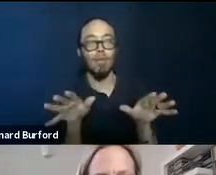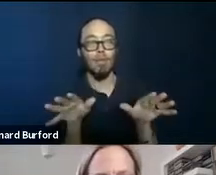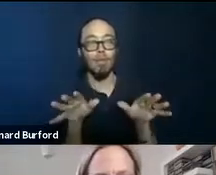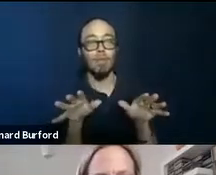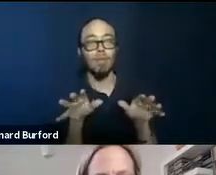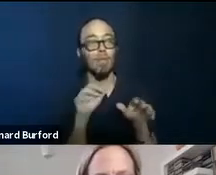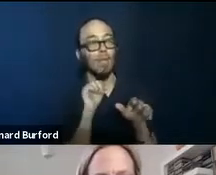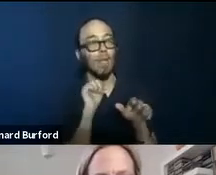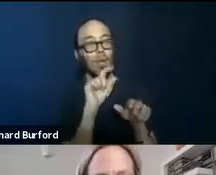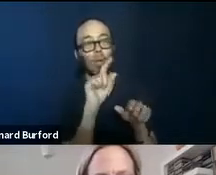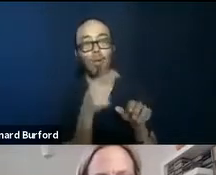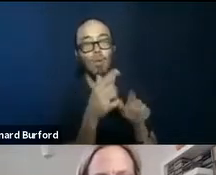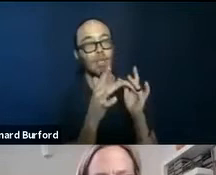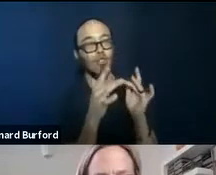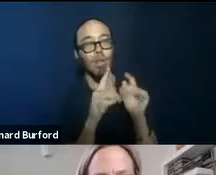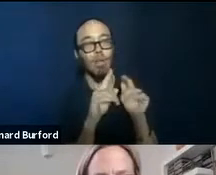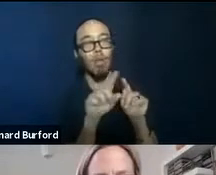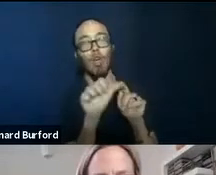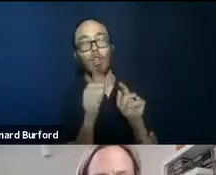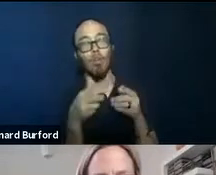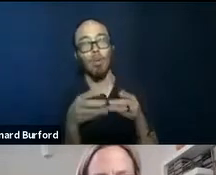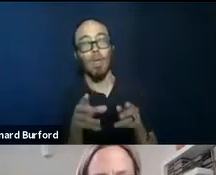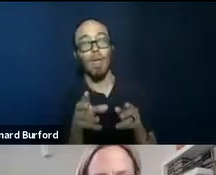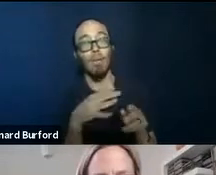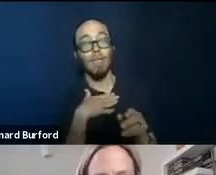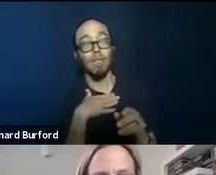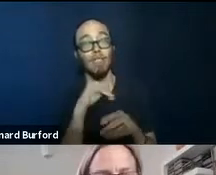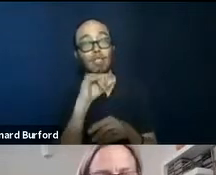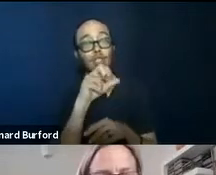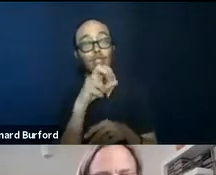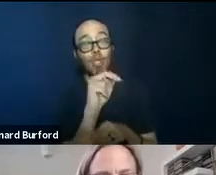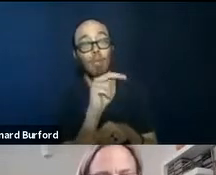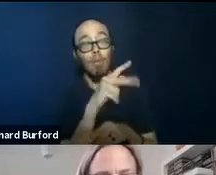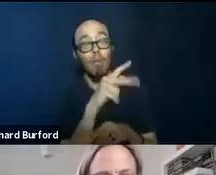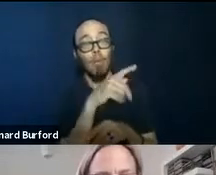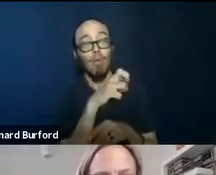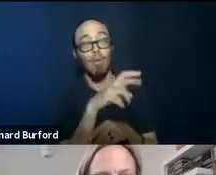not only the internet. So please, Jean-Pierre, we're all ears.